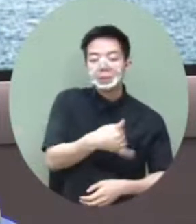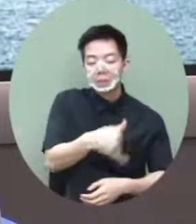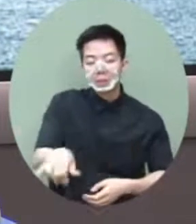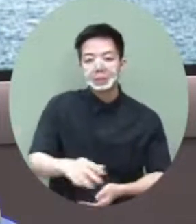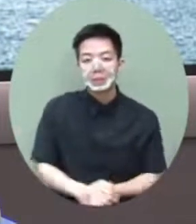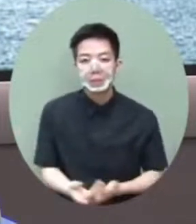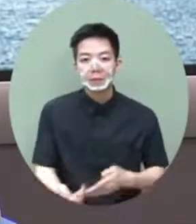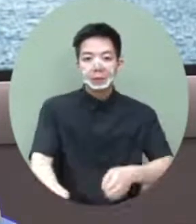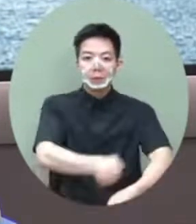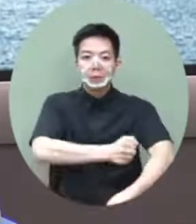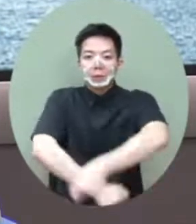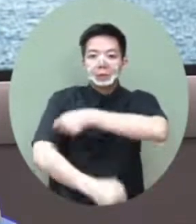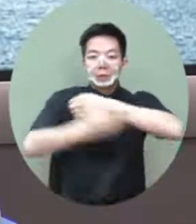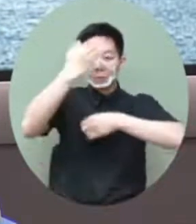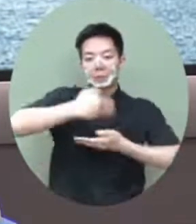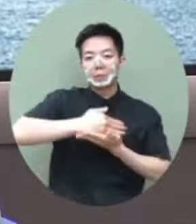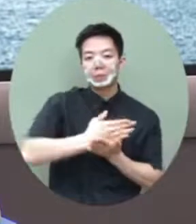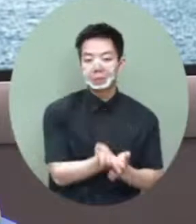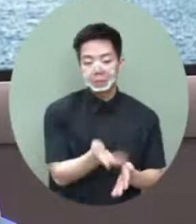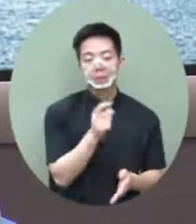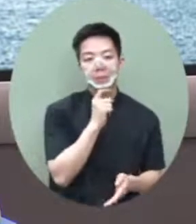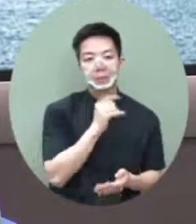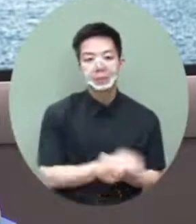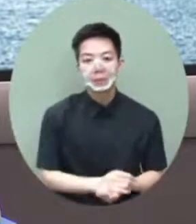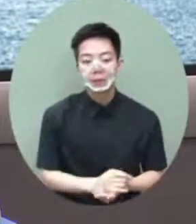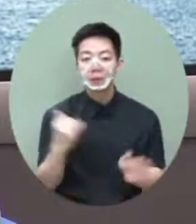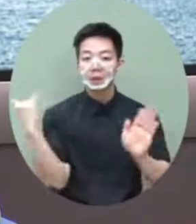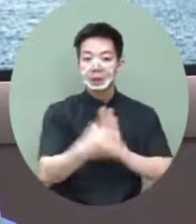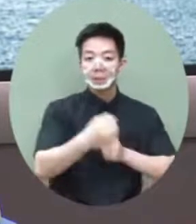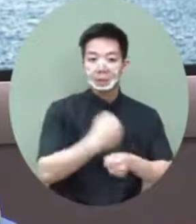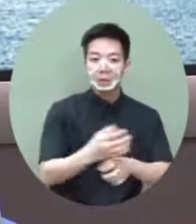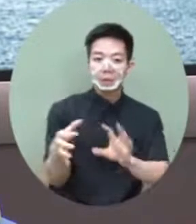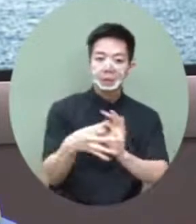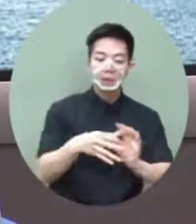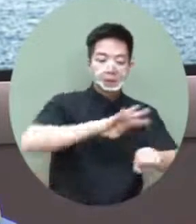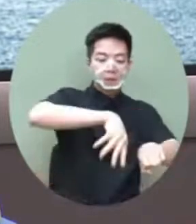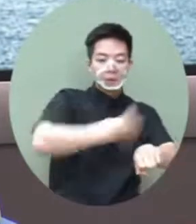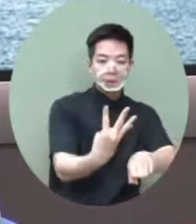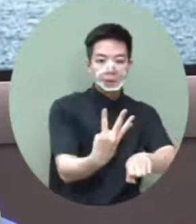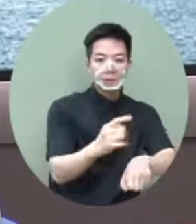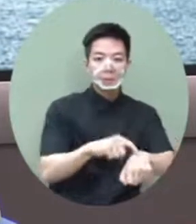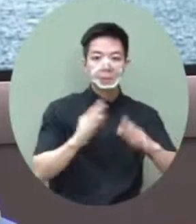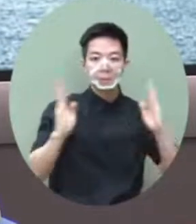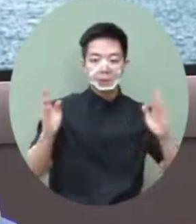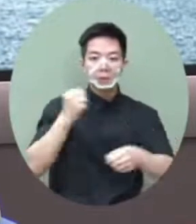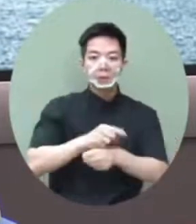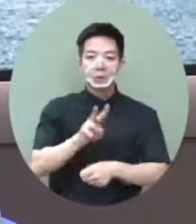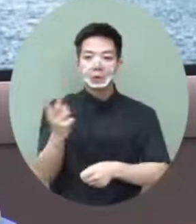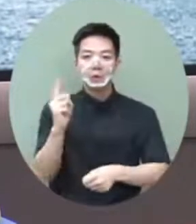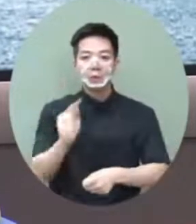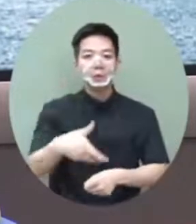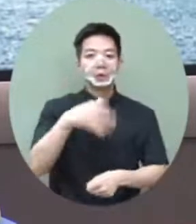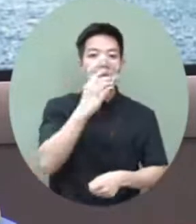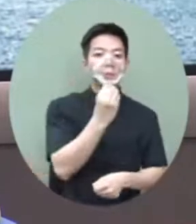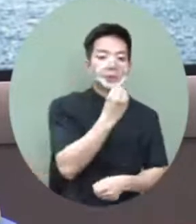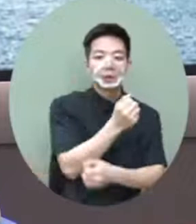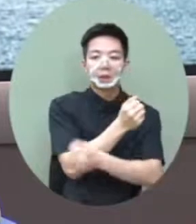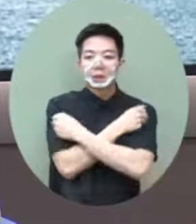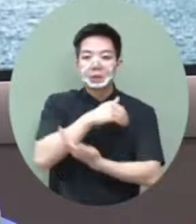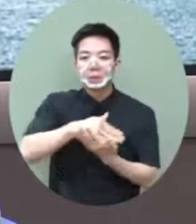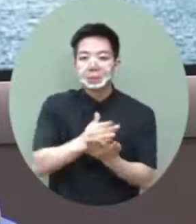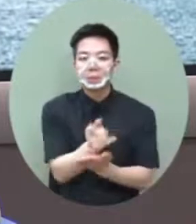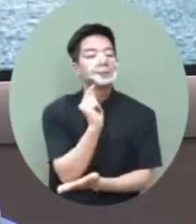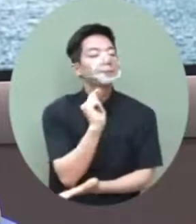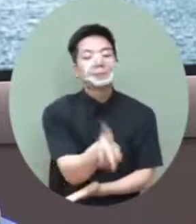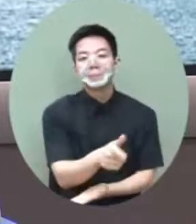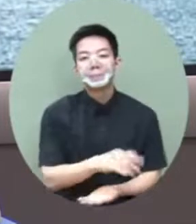management. There will be dedicated vehicle transporting them from the hotel to AWE. They will work continuously